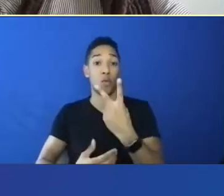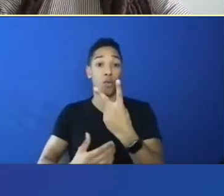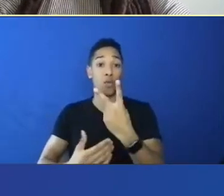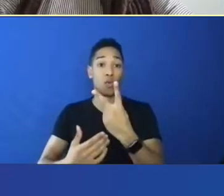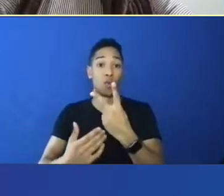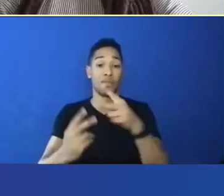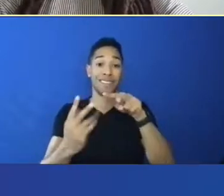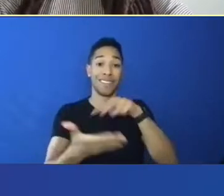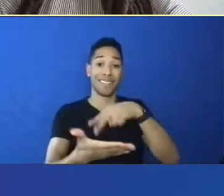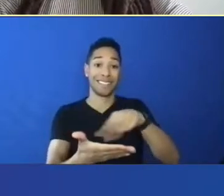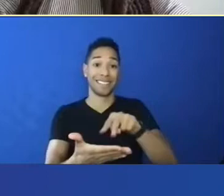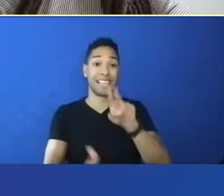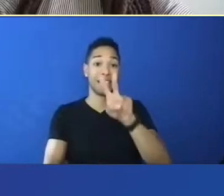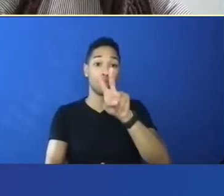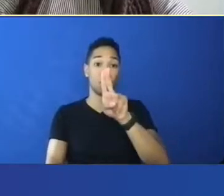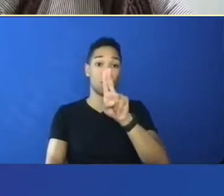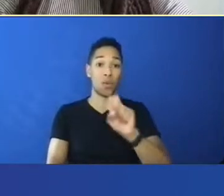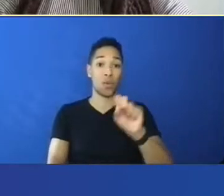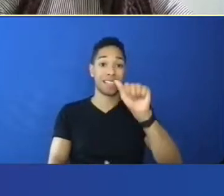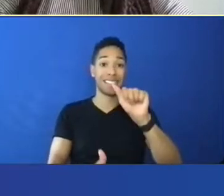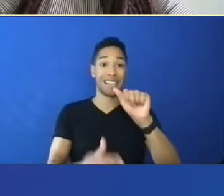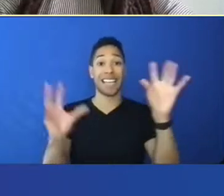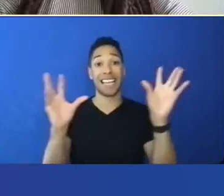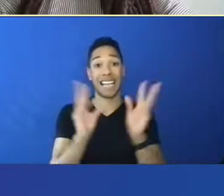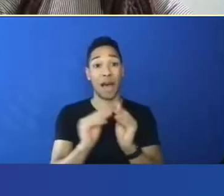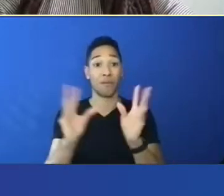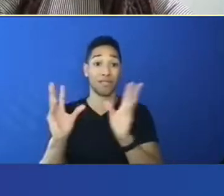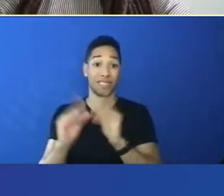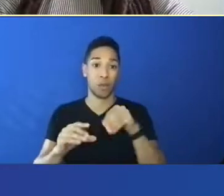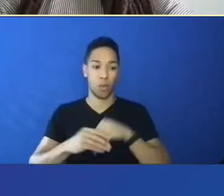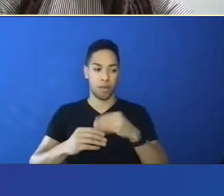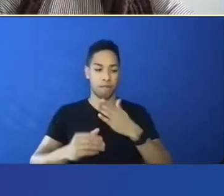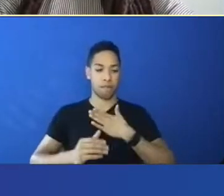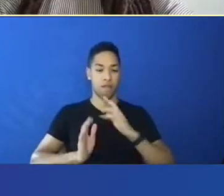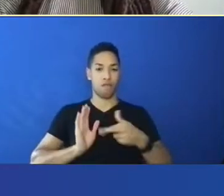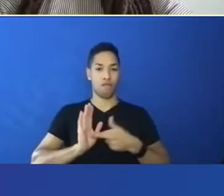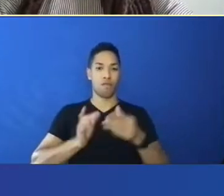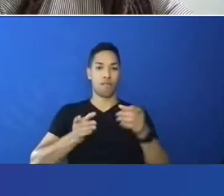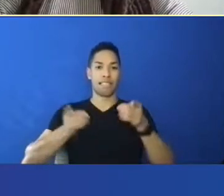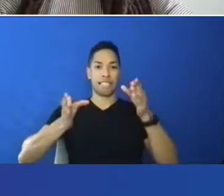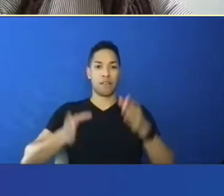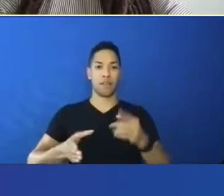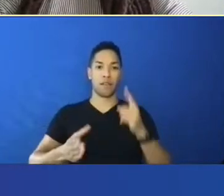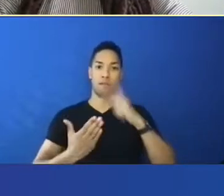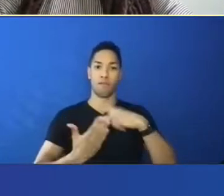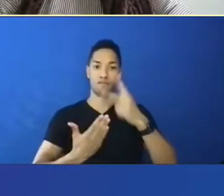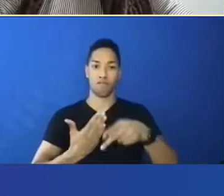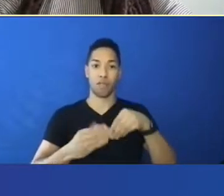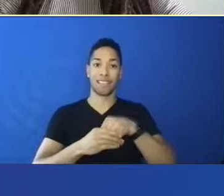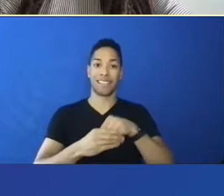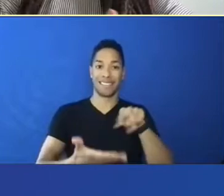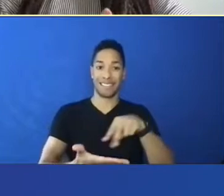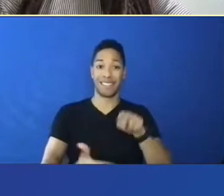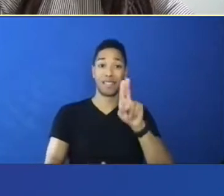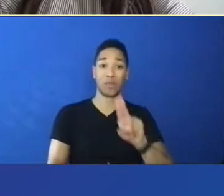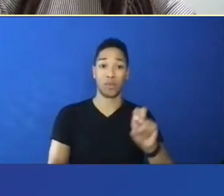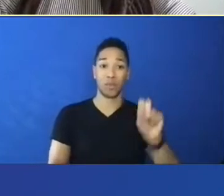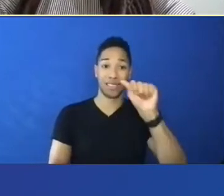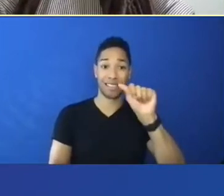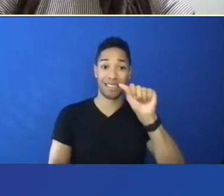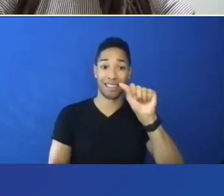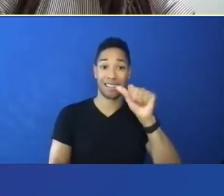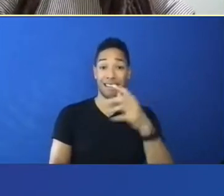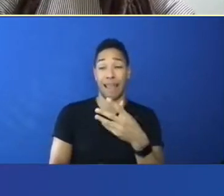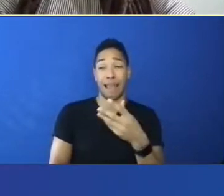back-to-back Dance USA conferences in my position as director of programs at Dance USA.